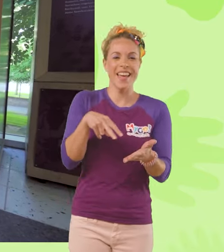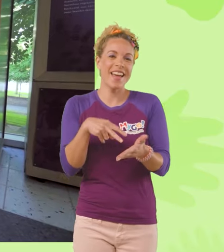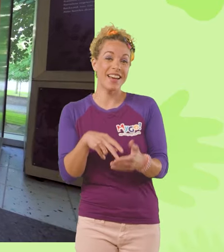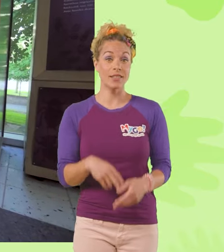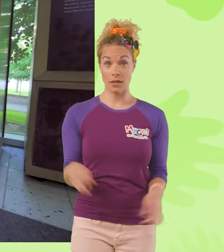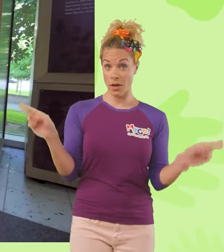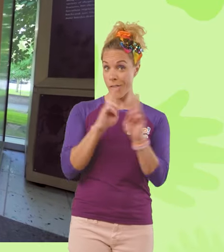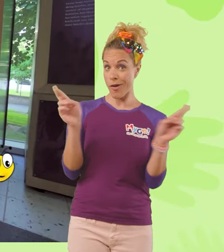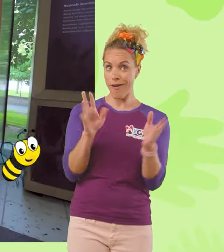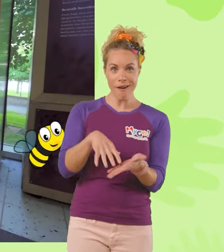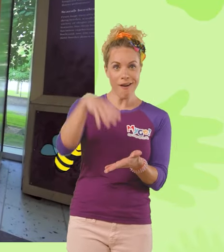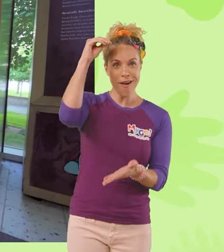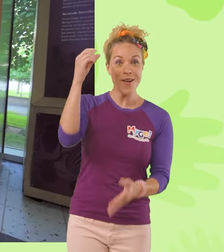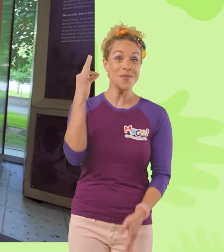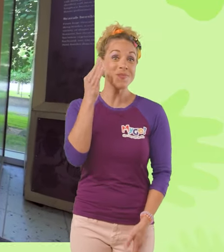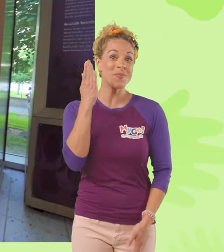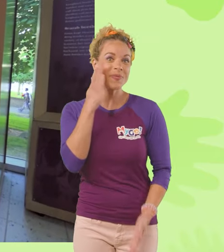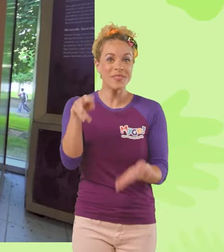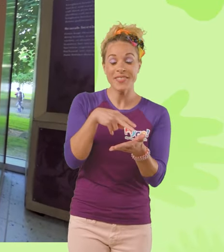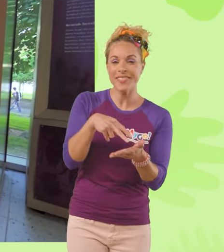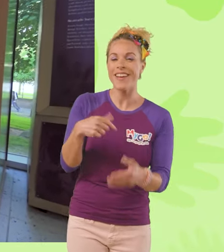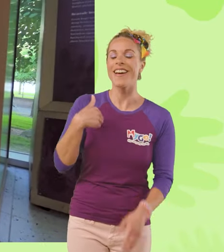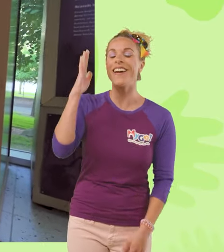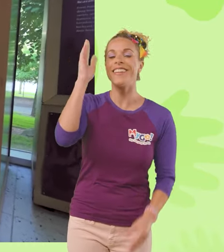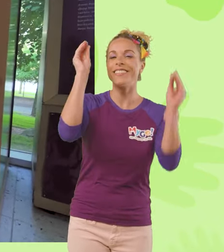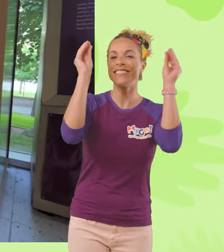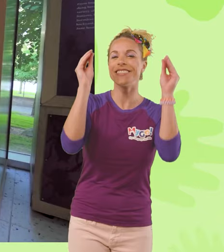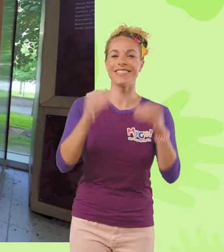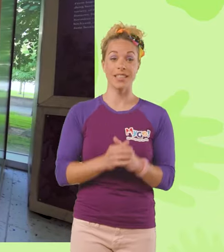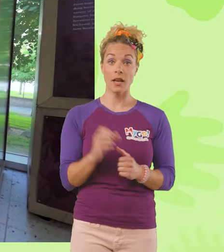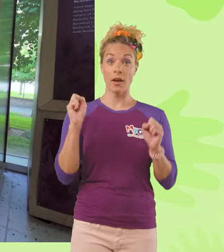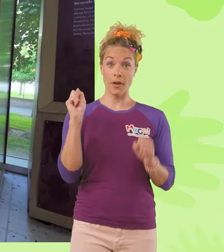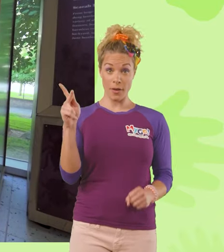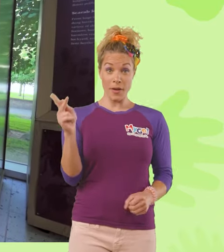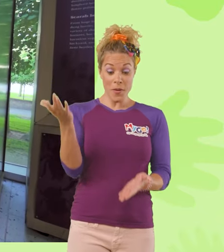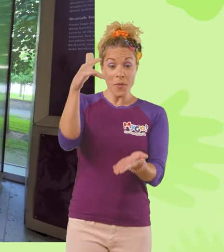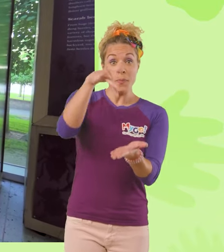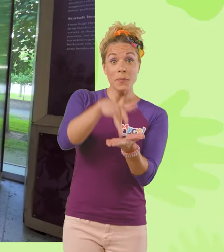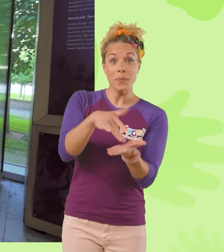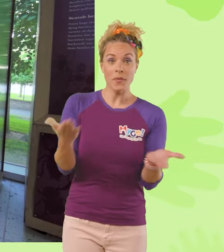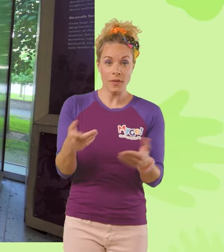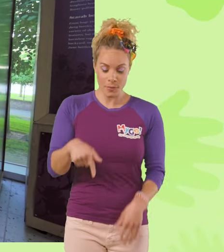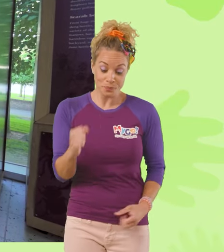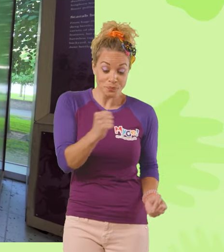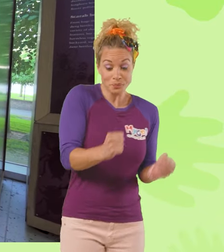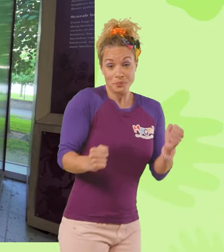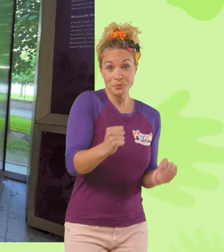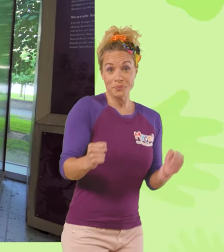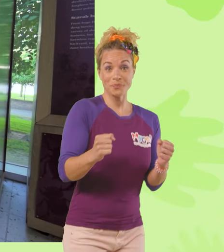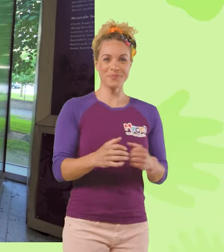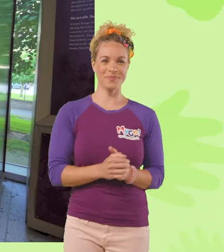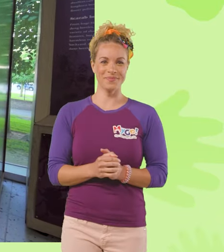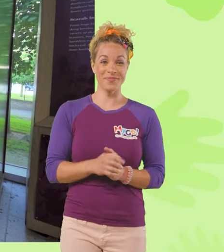Are you ready to learn the bee dance? I'll teach you. Okay, in the middle here, you go and do a little wiggle.